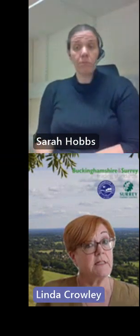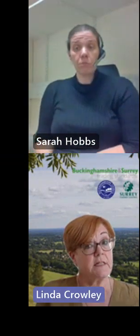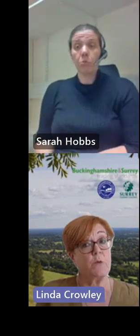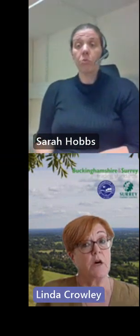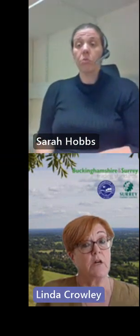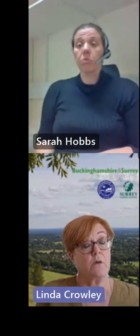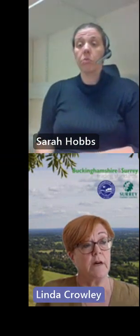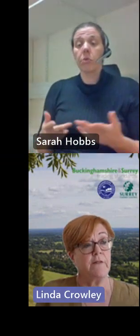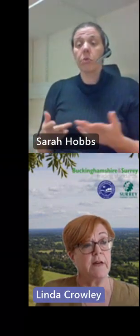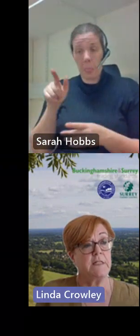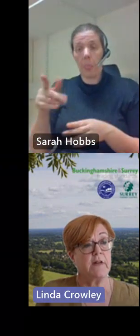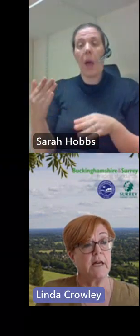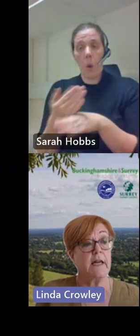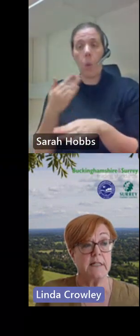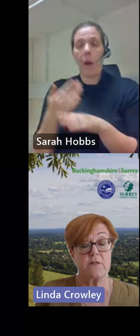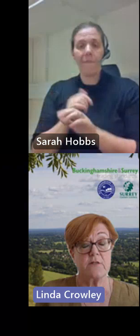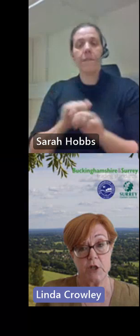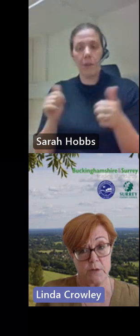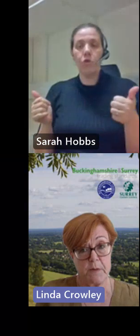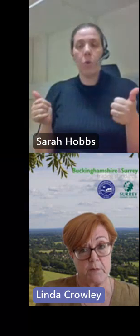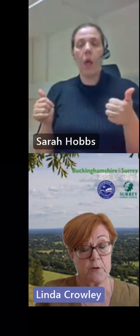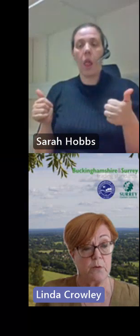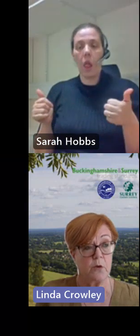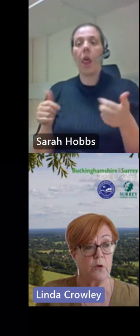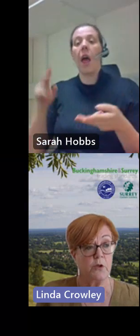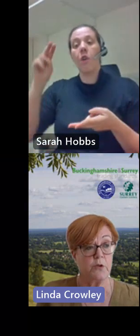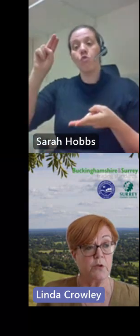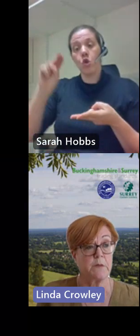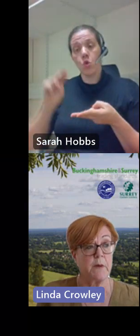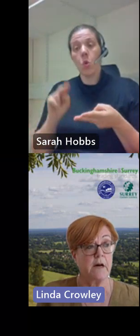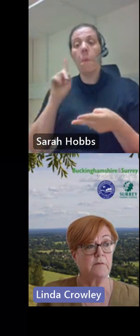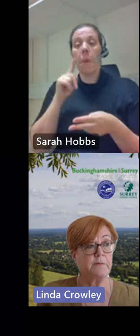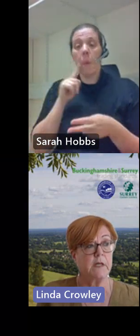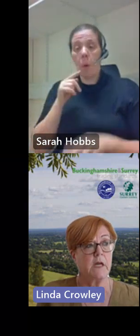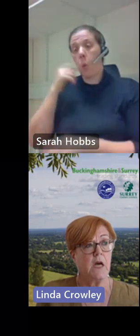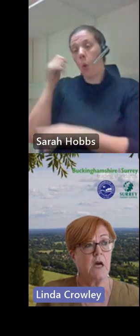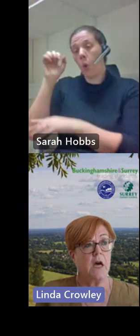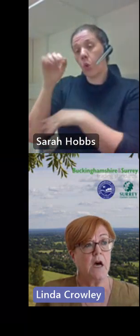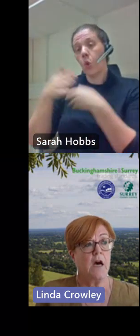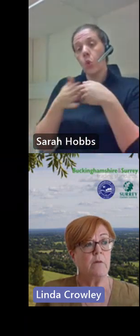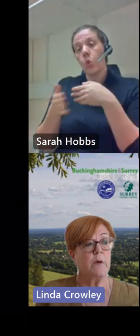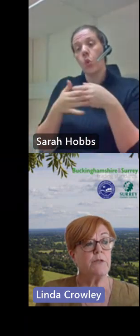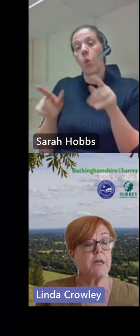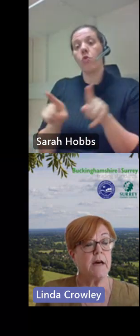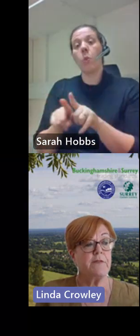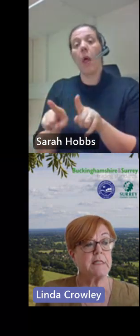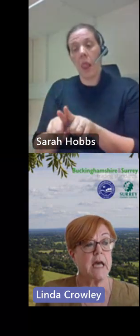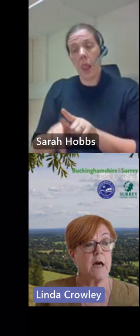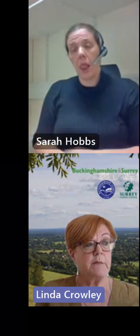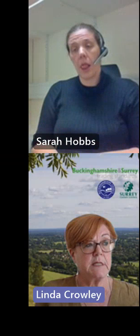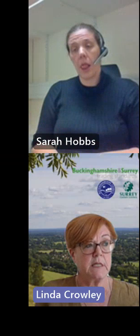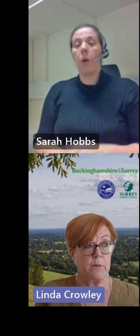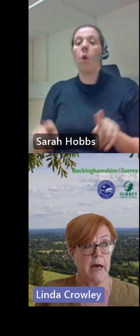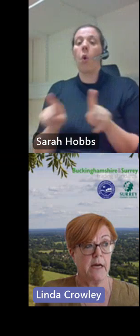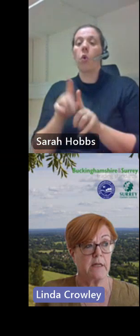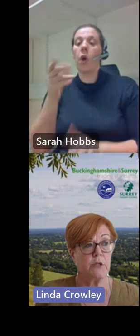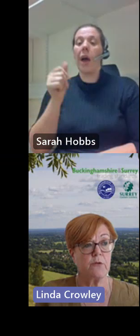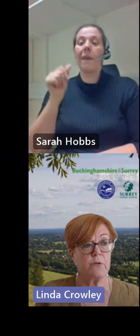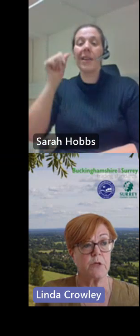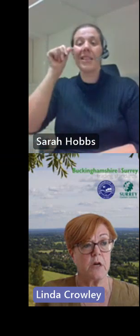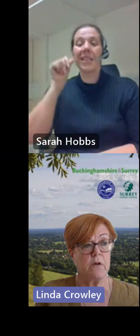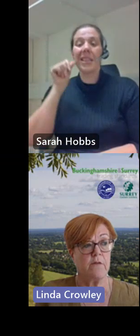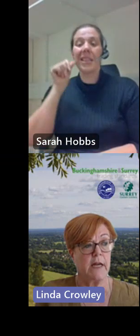And that does work quite effectively, and it does reduce people that will call on your door as well. We also have the scam sticker